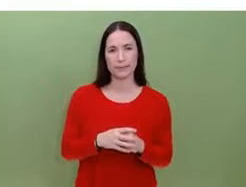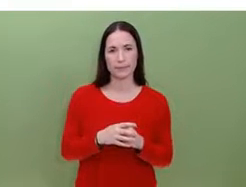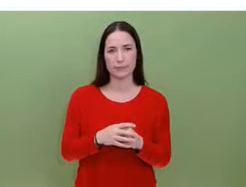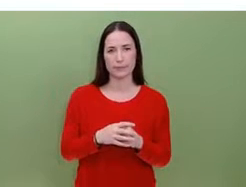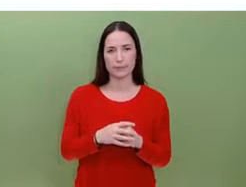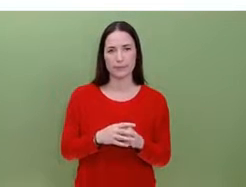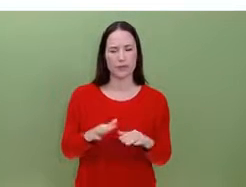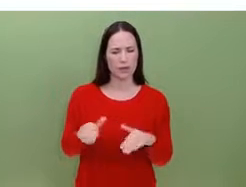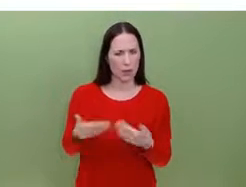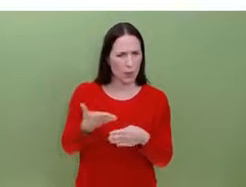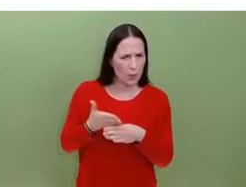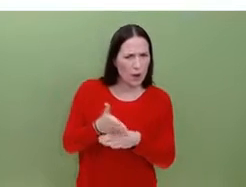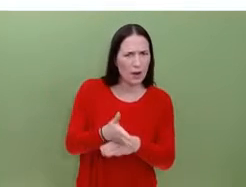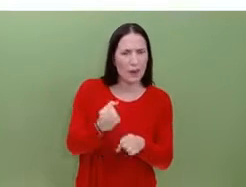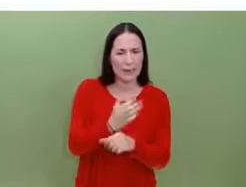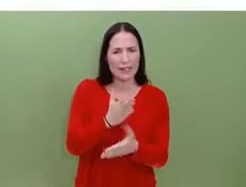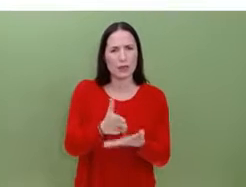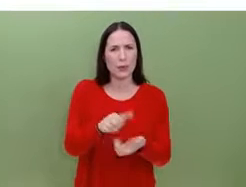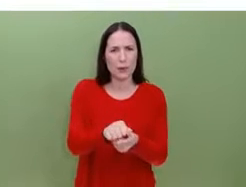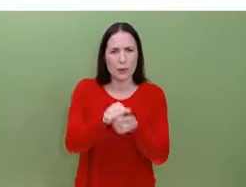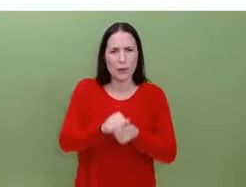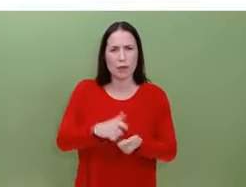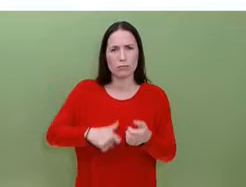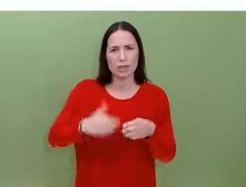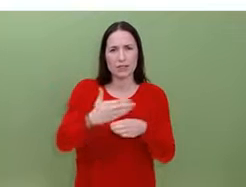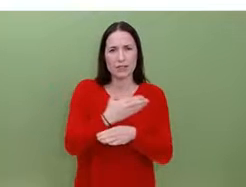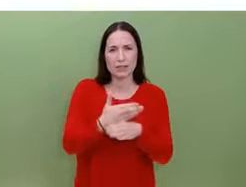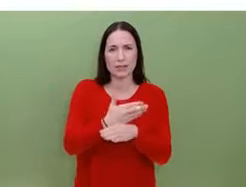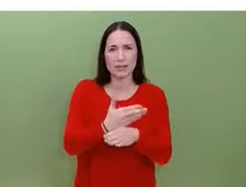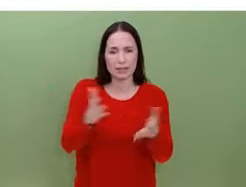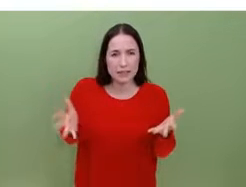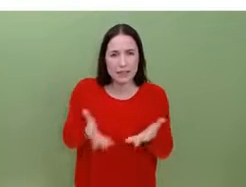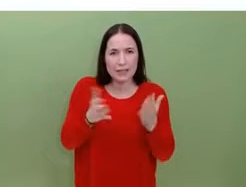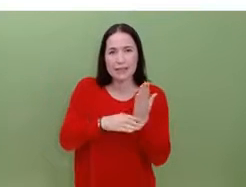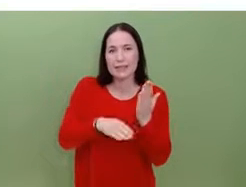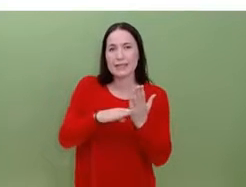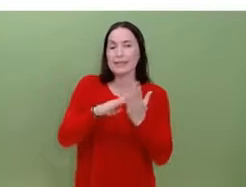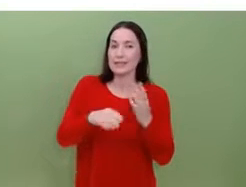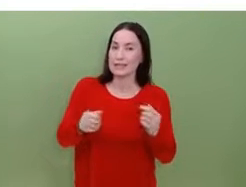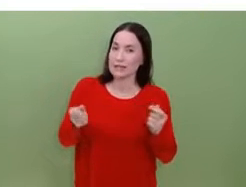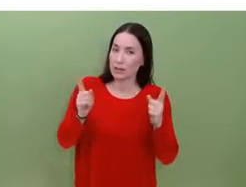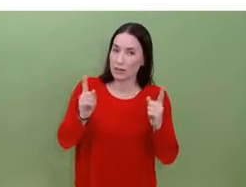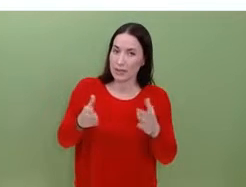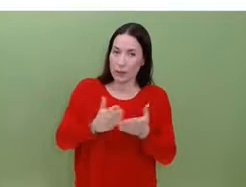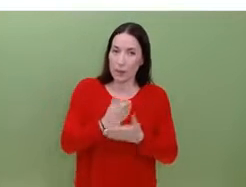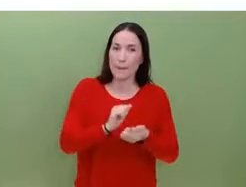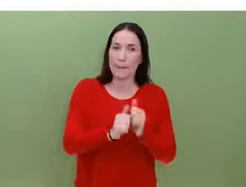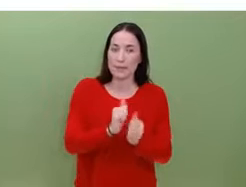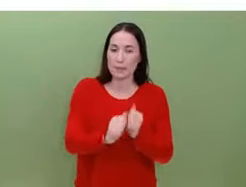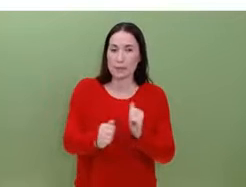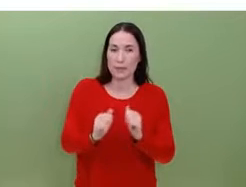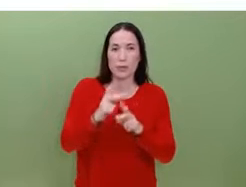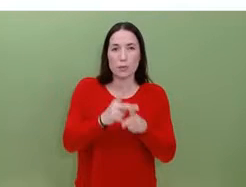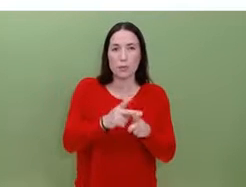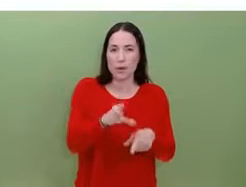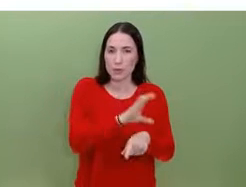retain their practitioners by encouraging seniority through participation on supervisors' courses. On average,